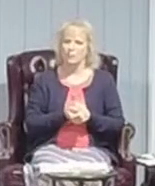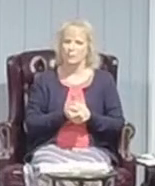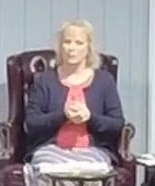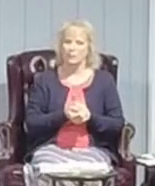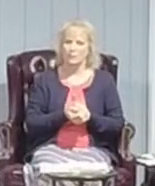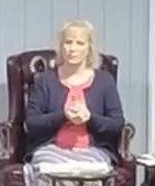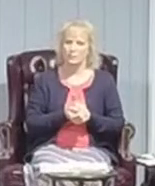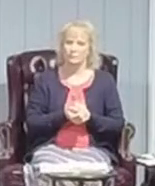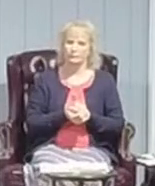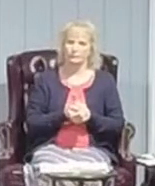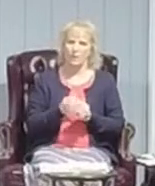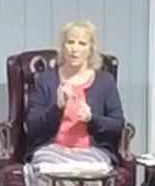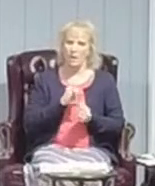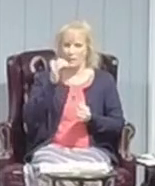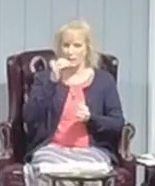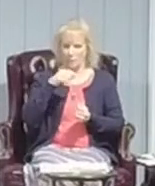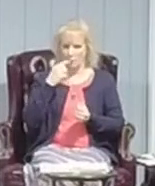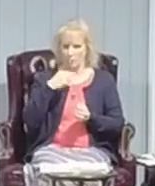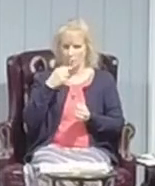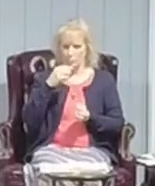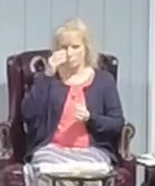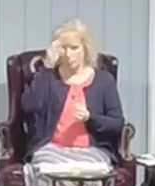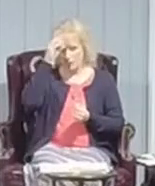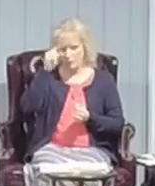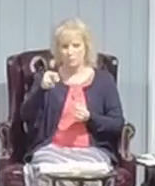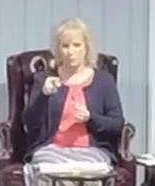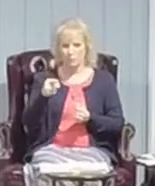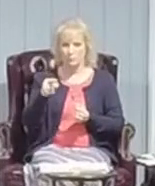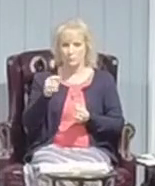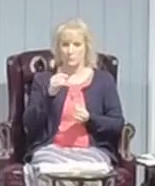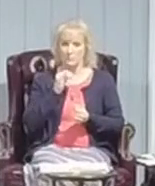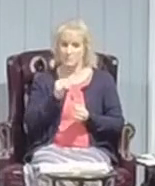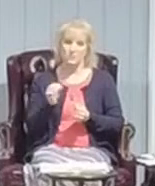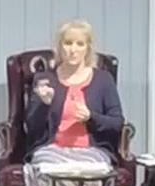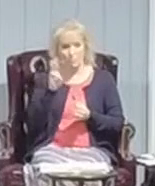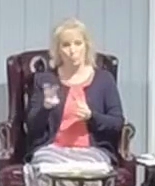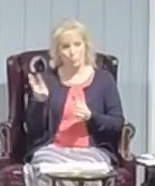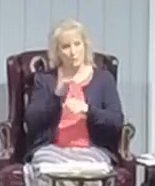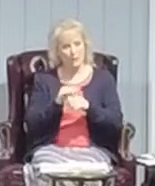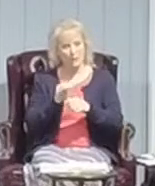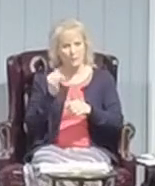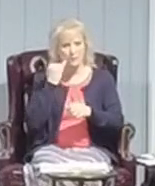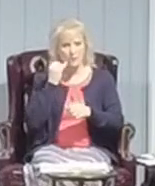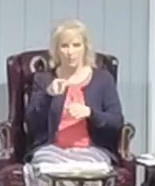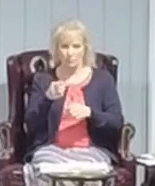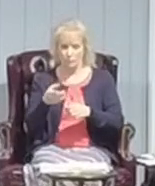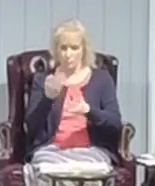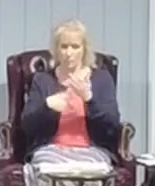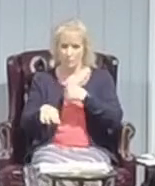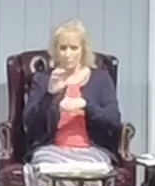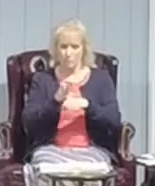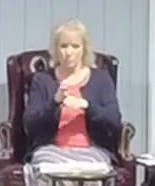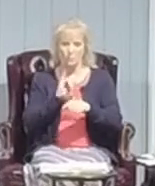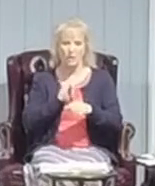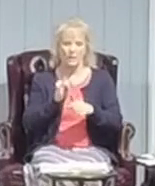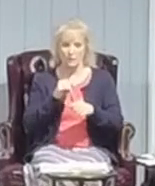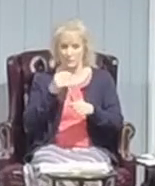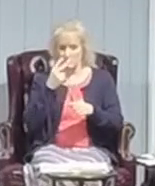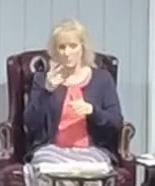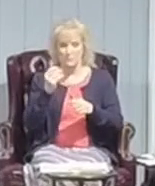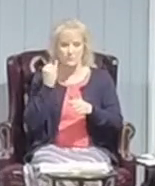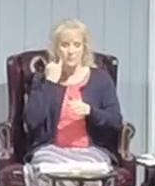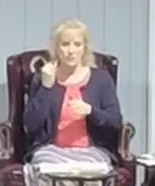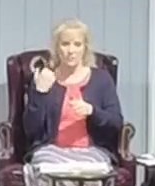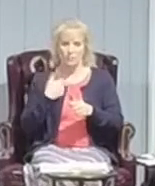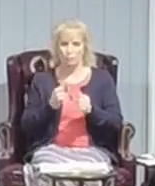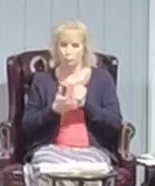And so I told him, I said, this is Wednesday night. I said, if you come to church, you know, I can see what, you know, if we can, if there's something we can do to help